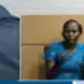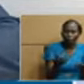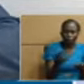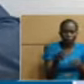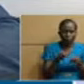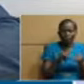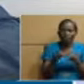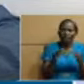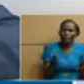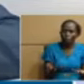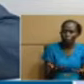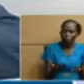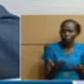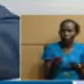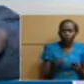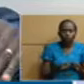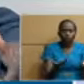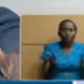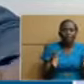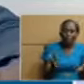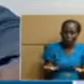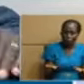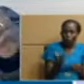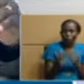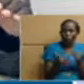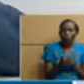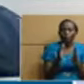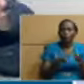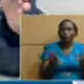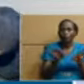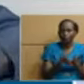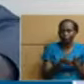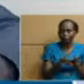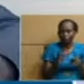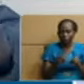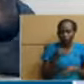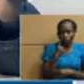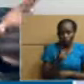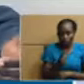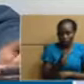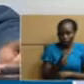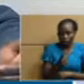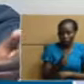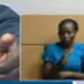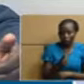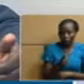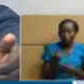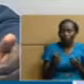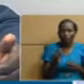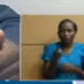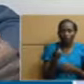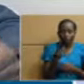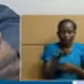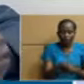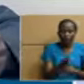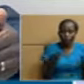it is distributed. So we look at it at the 3 stages of that cycle. The first stage is